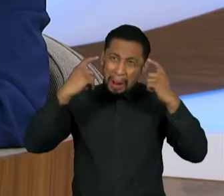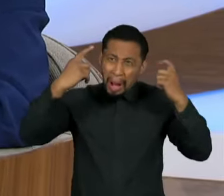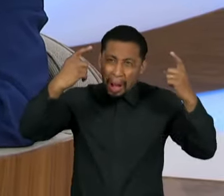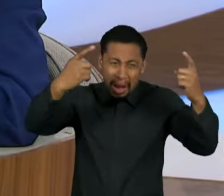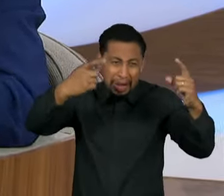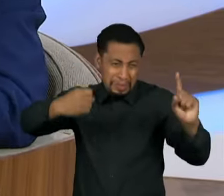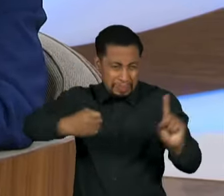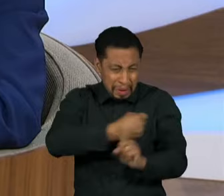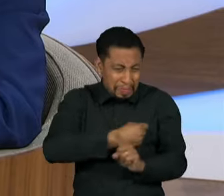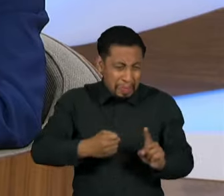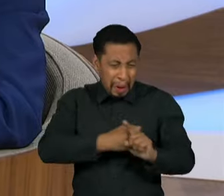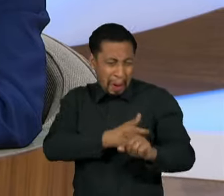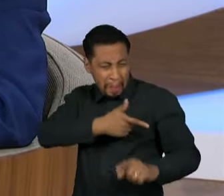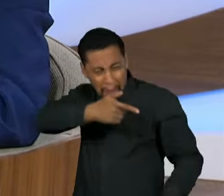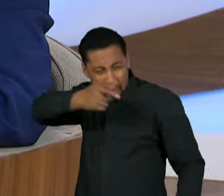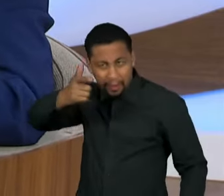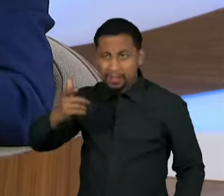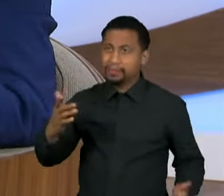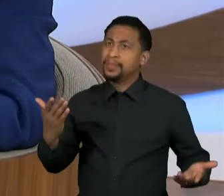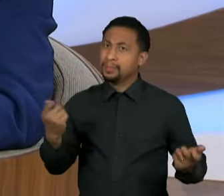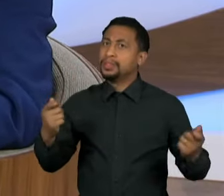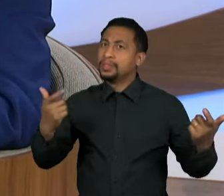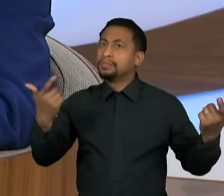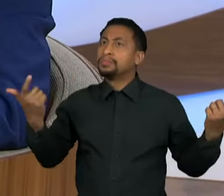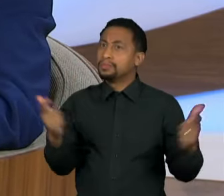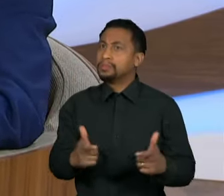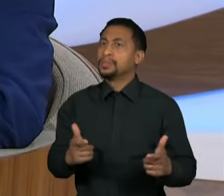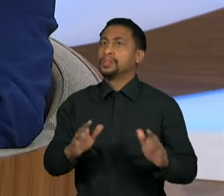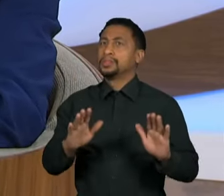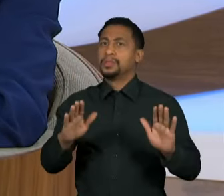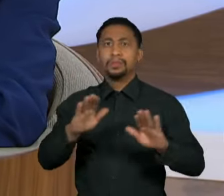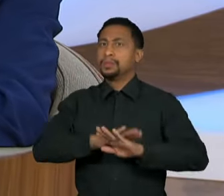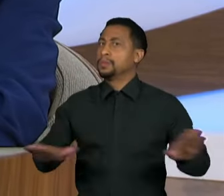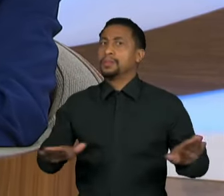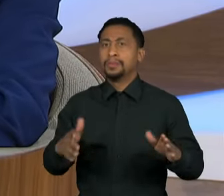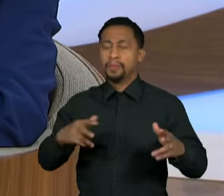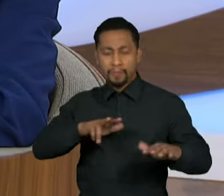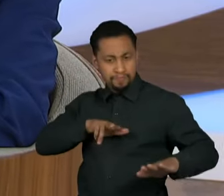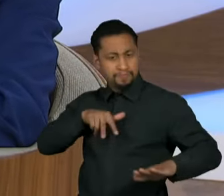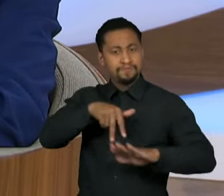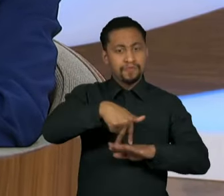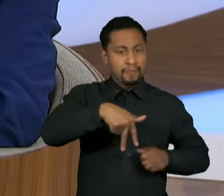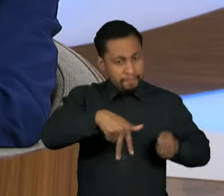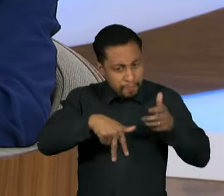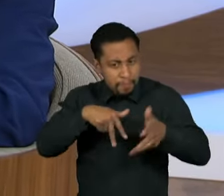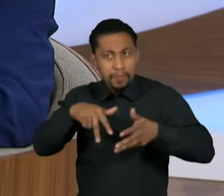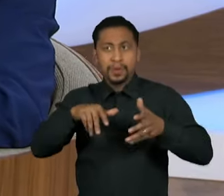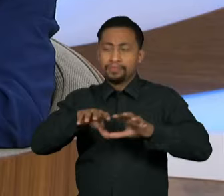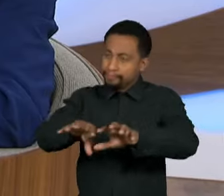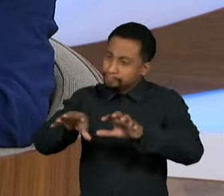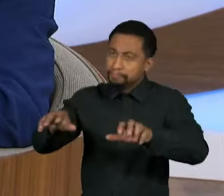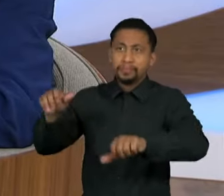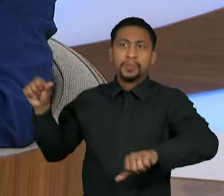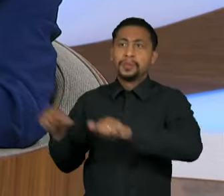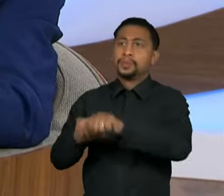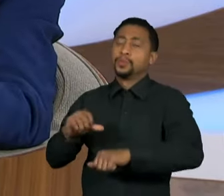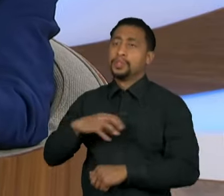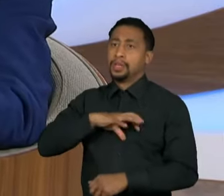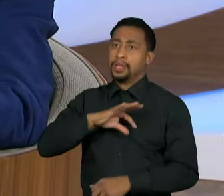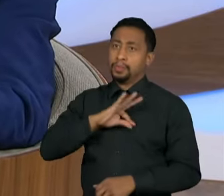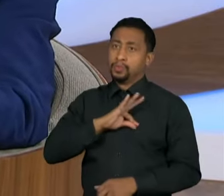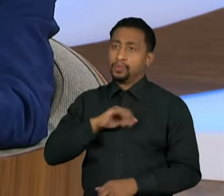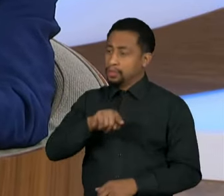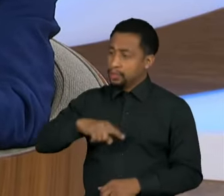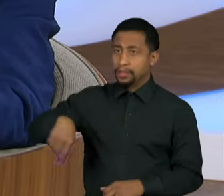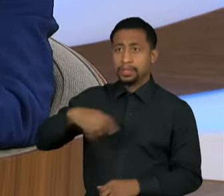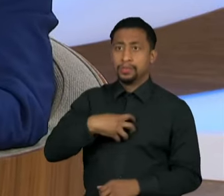their thoughts, their ideas, their voices in how to transform the police. It should not be done simply by